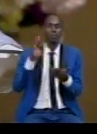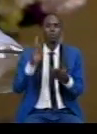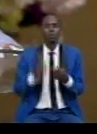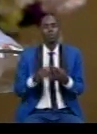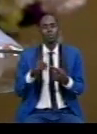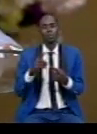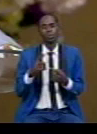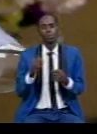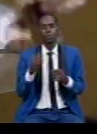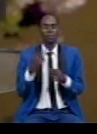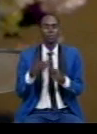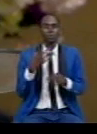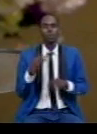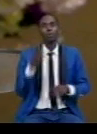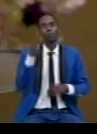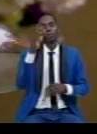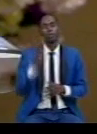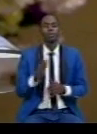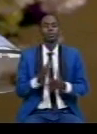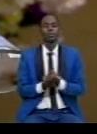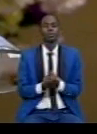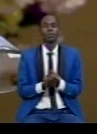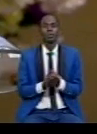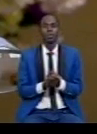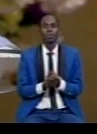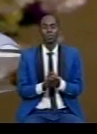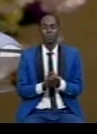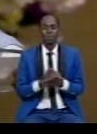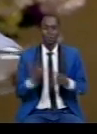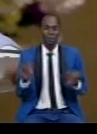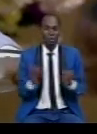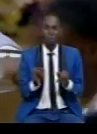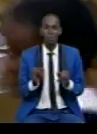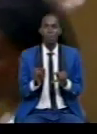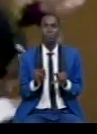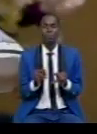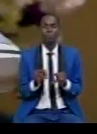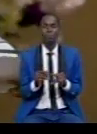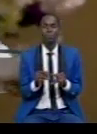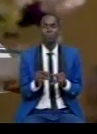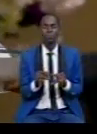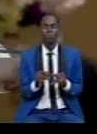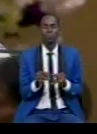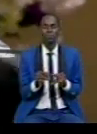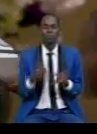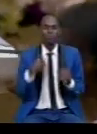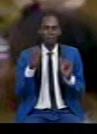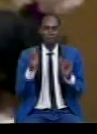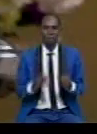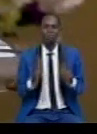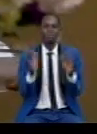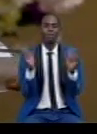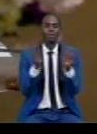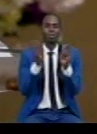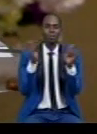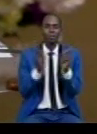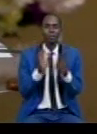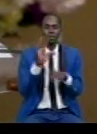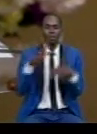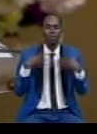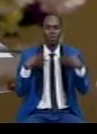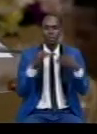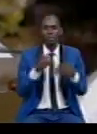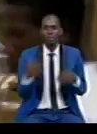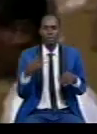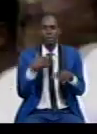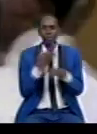celebrate your healing. We can celebrate your deliverance. We can celebrate the goodness of the Lord